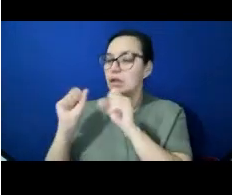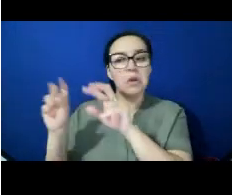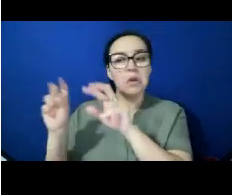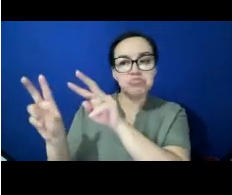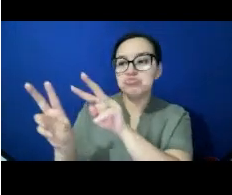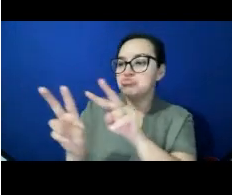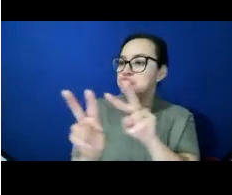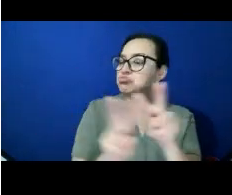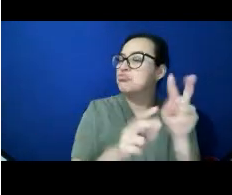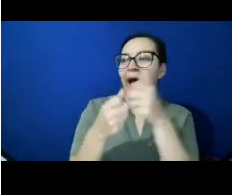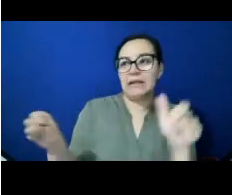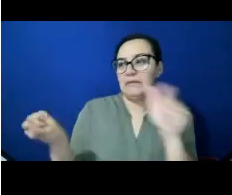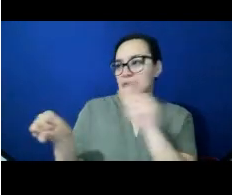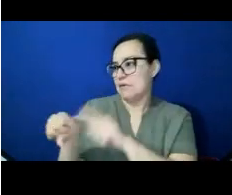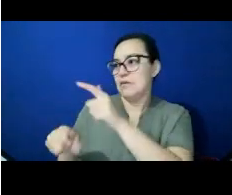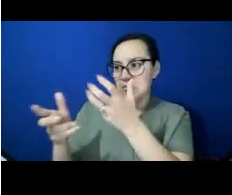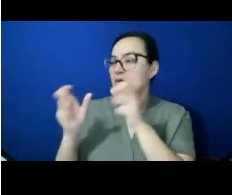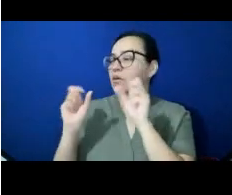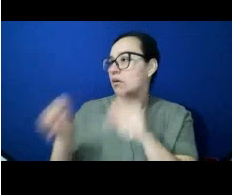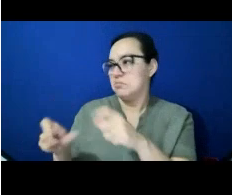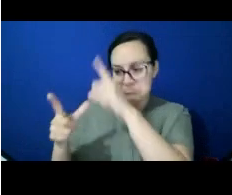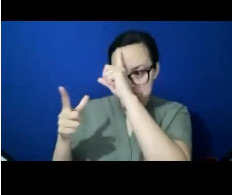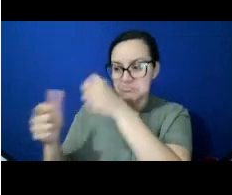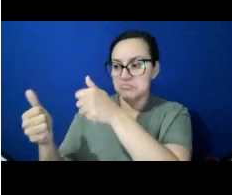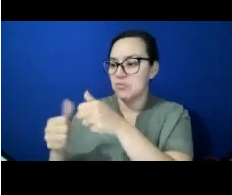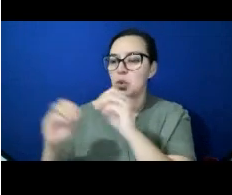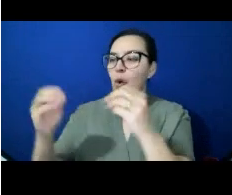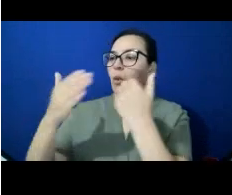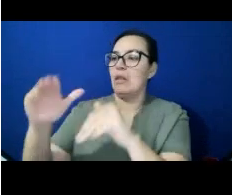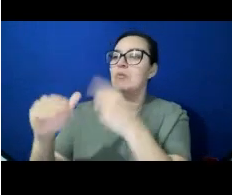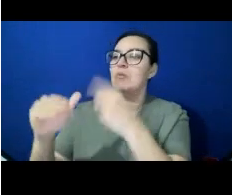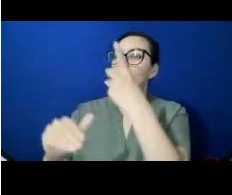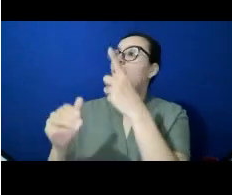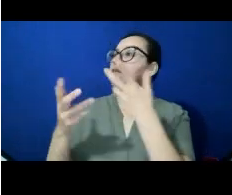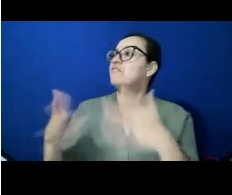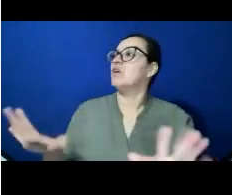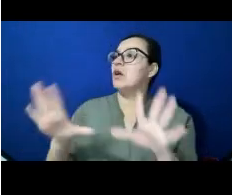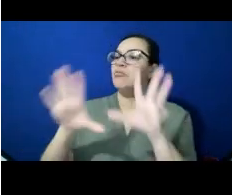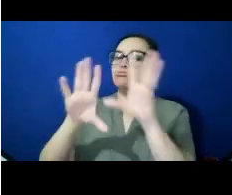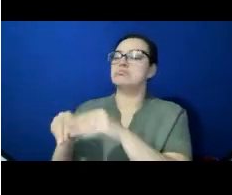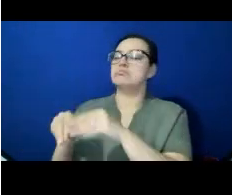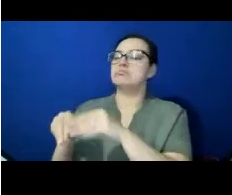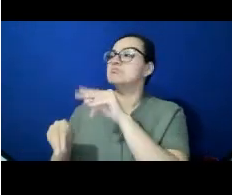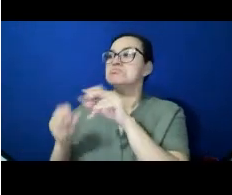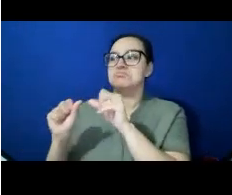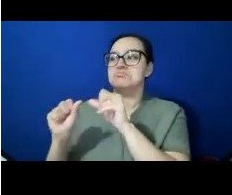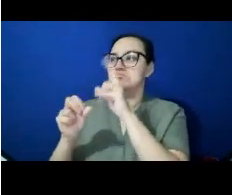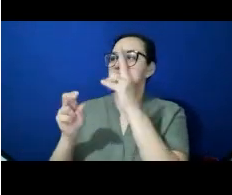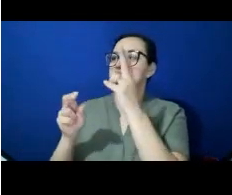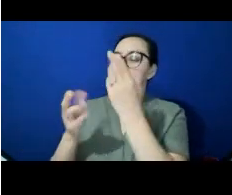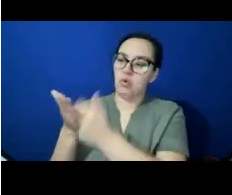that you can check if you really know the concept. So you can do it as many times as you want.